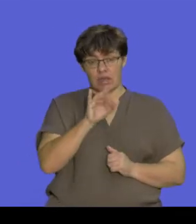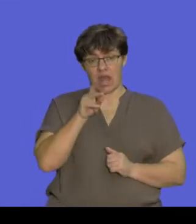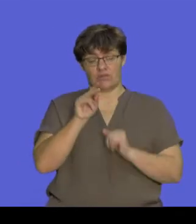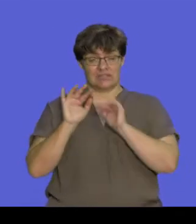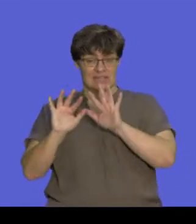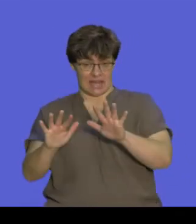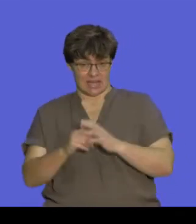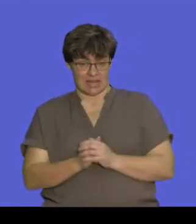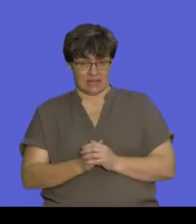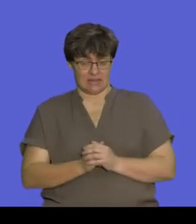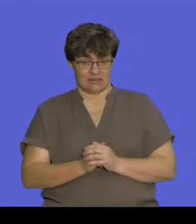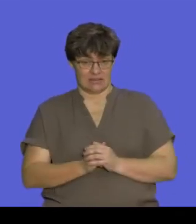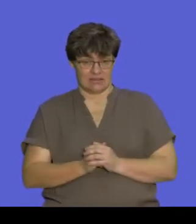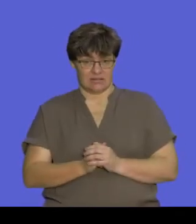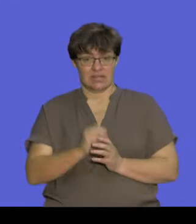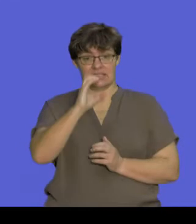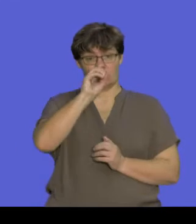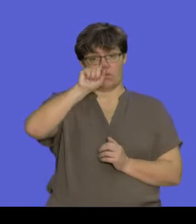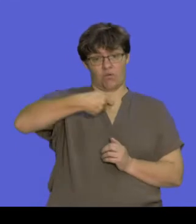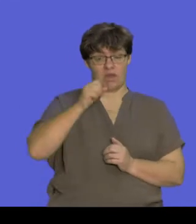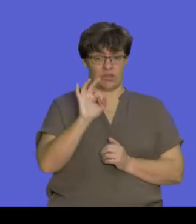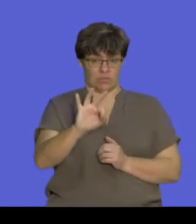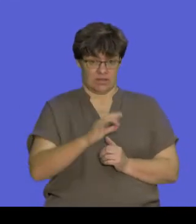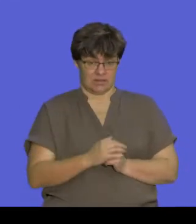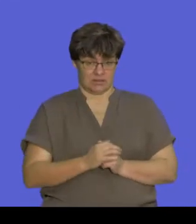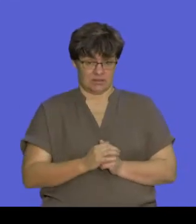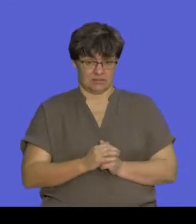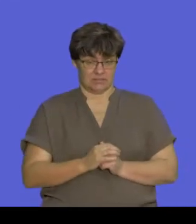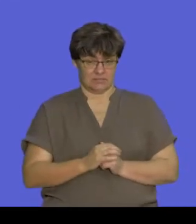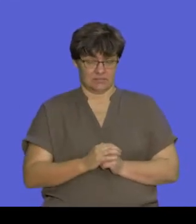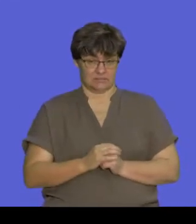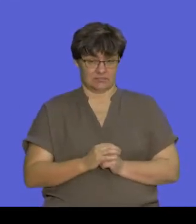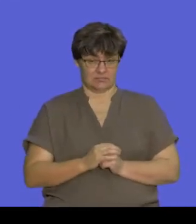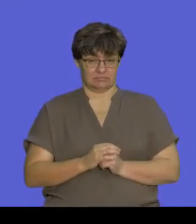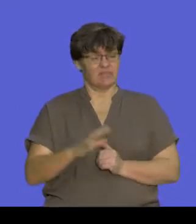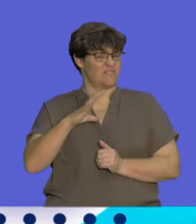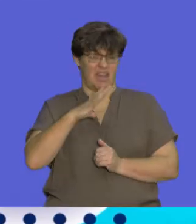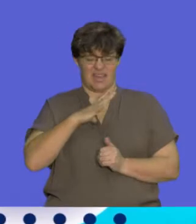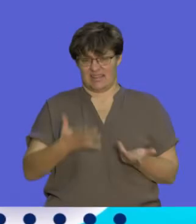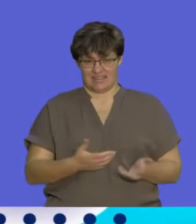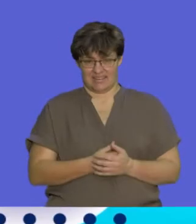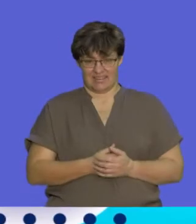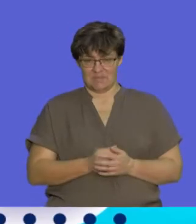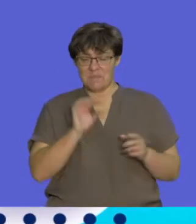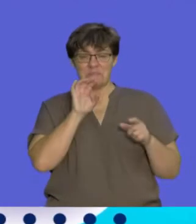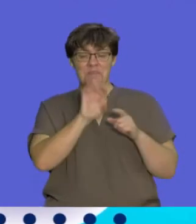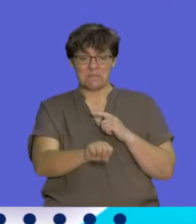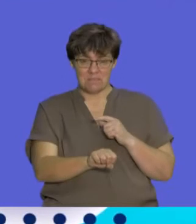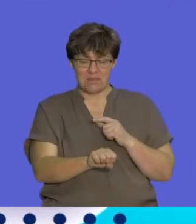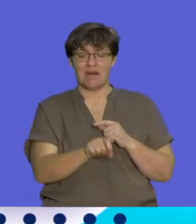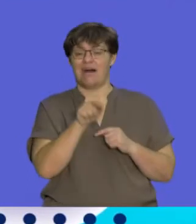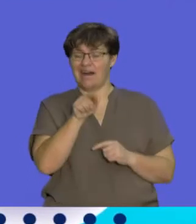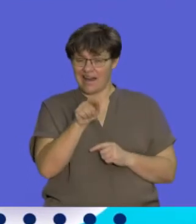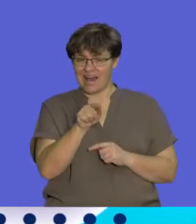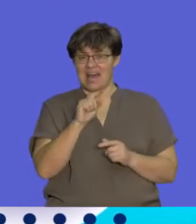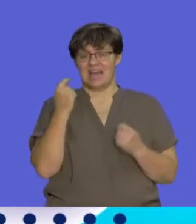a probability of 0.3. Now, that would be fine, and we recognize that's one